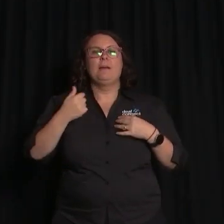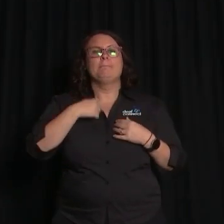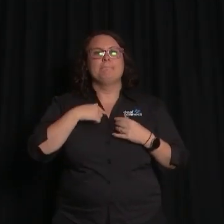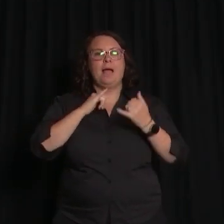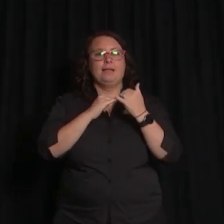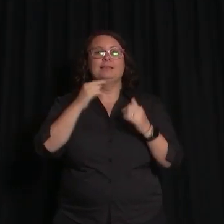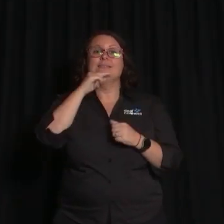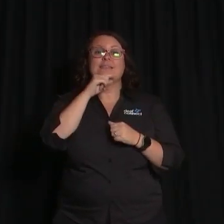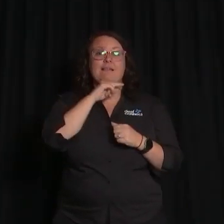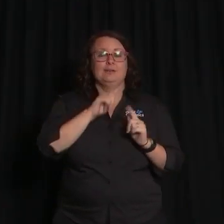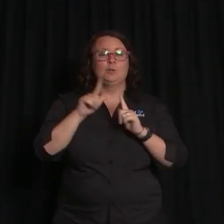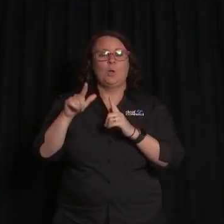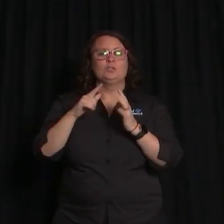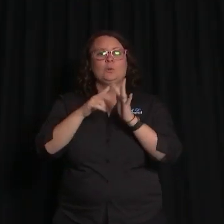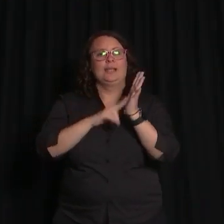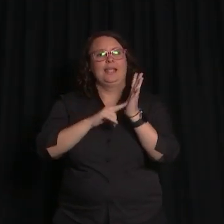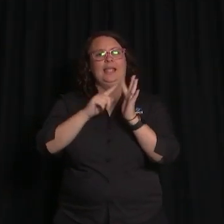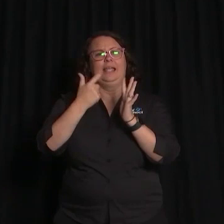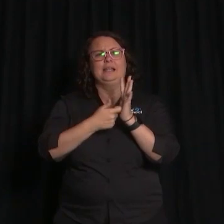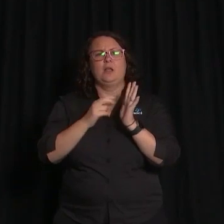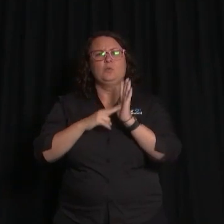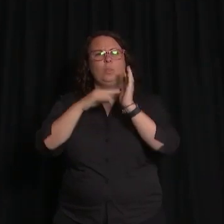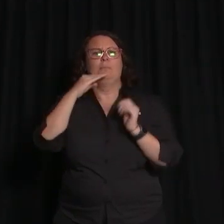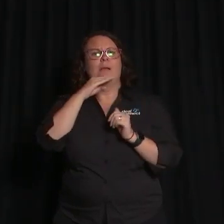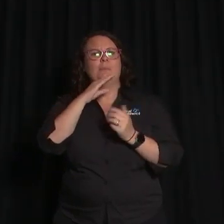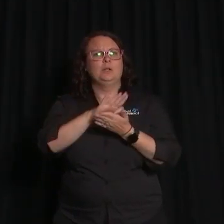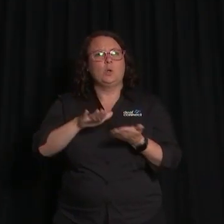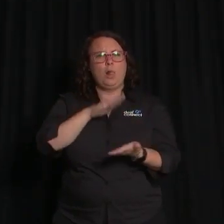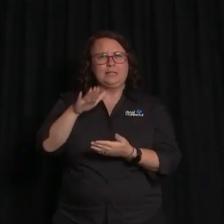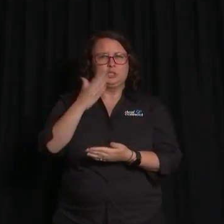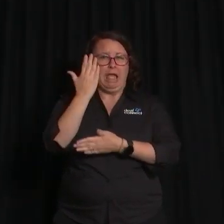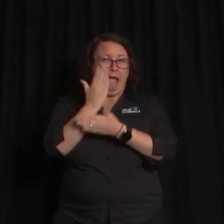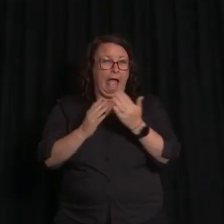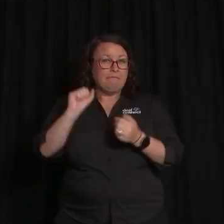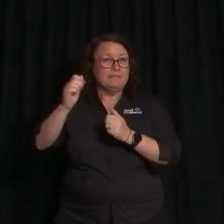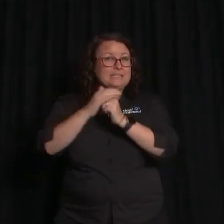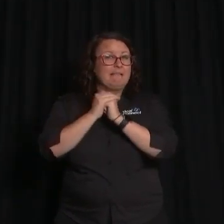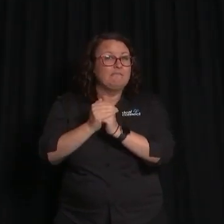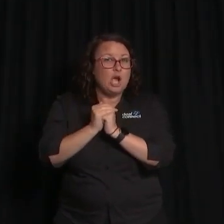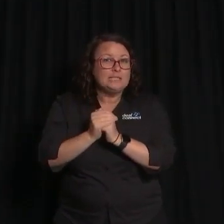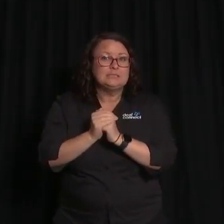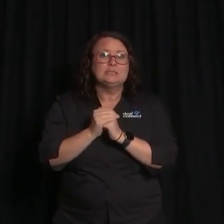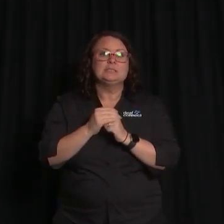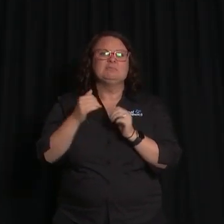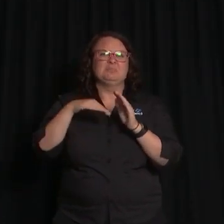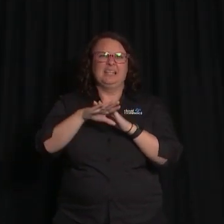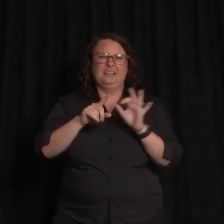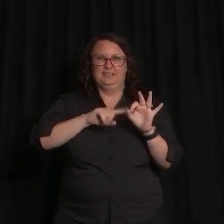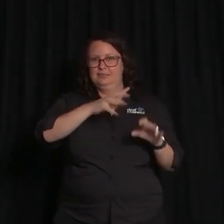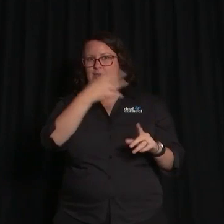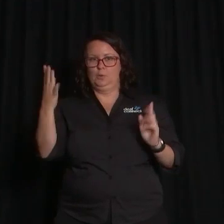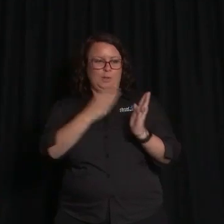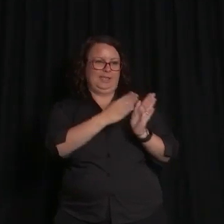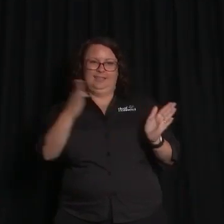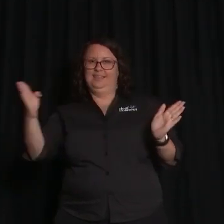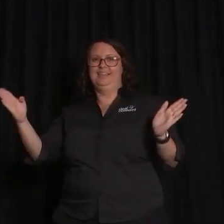north Melbourne secondary college. I think at least half of his friends and colleagues are somewhere on the LGBTQIA+